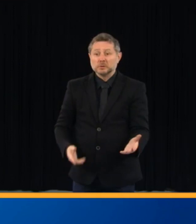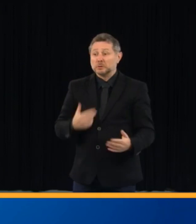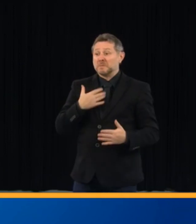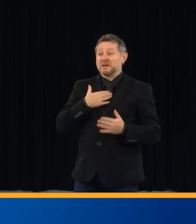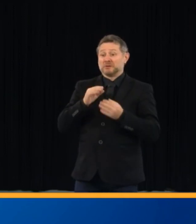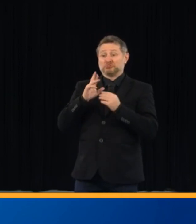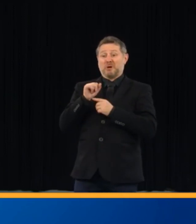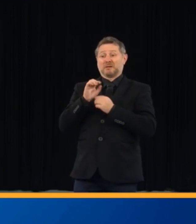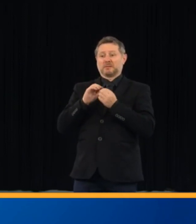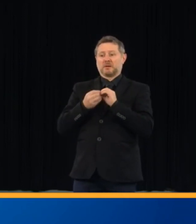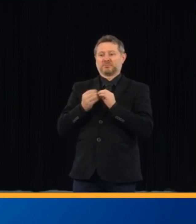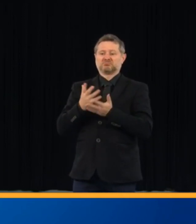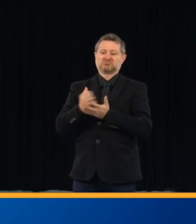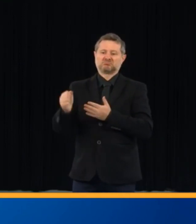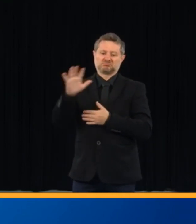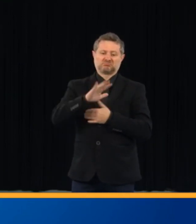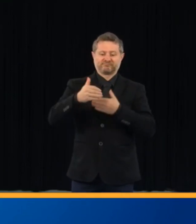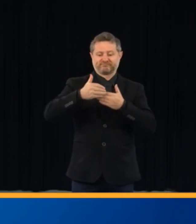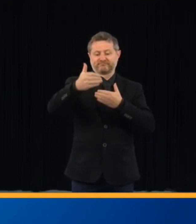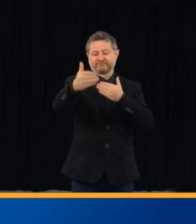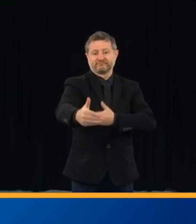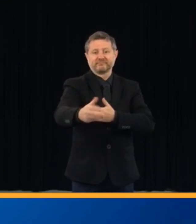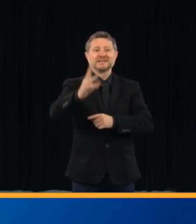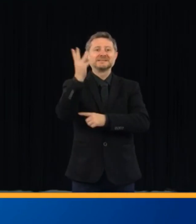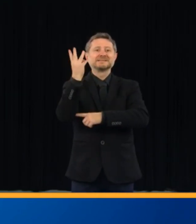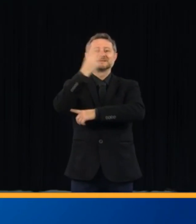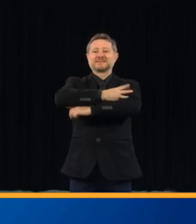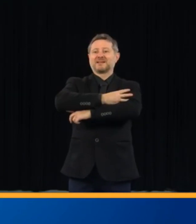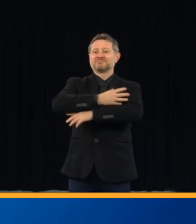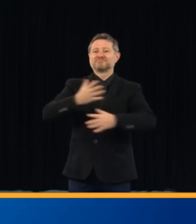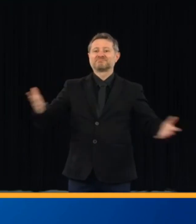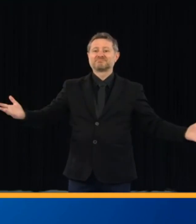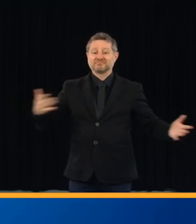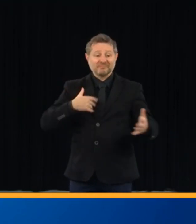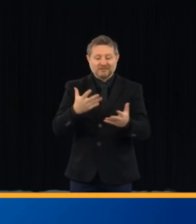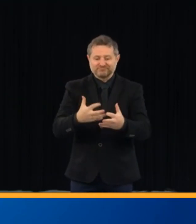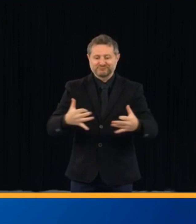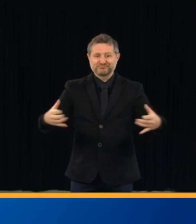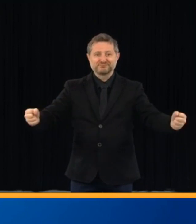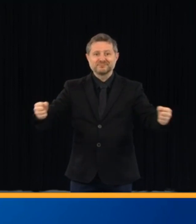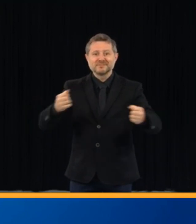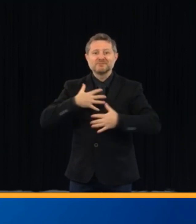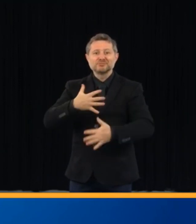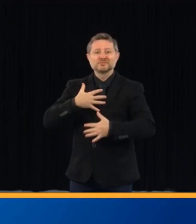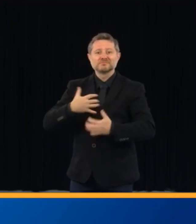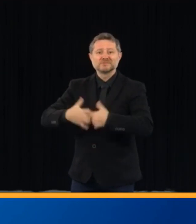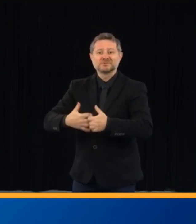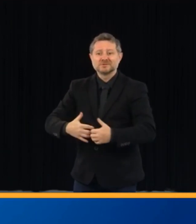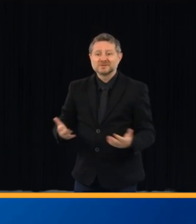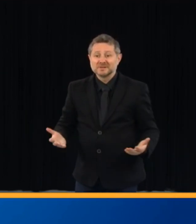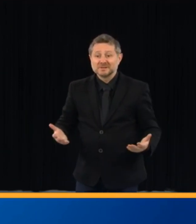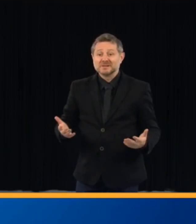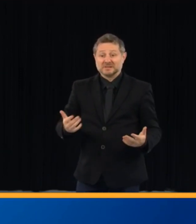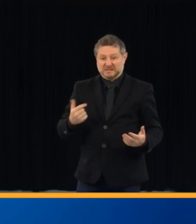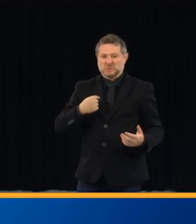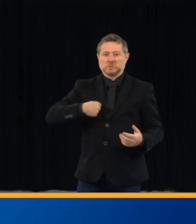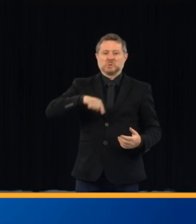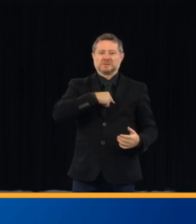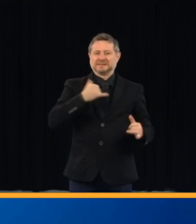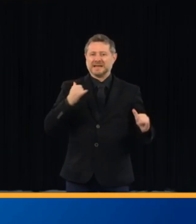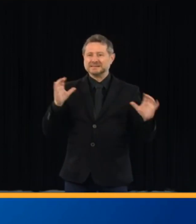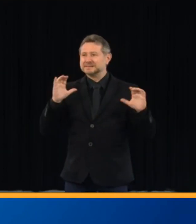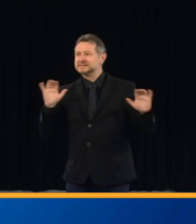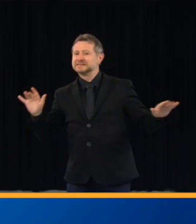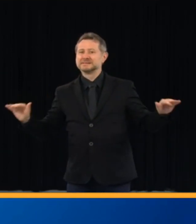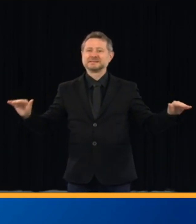in the stockpile. But we are taking all sorts of extraordinary measures. I've spoken to health